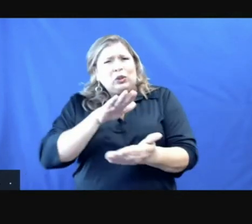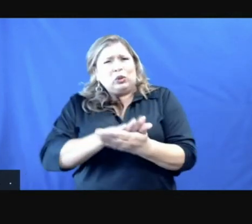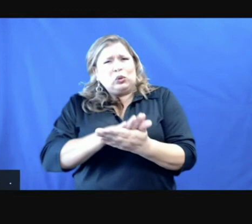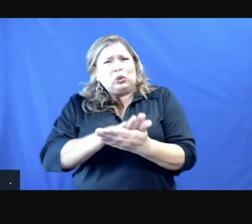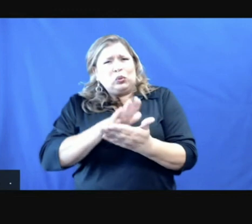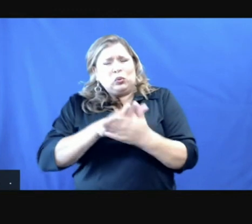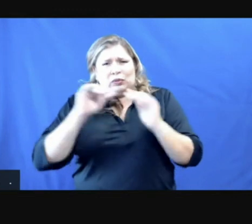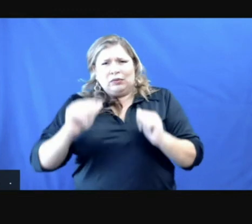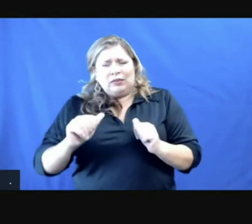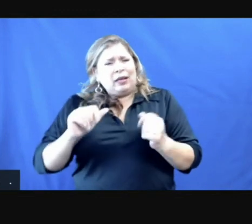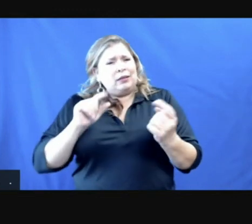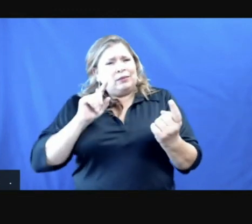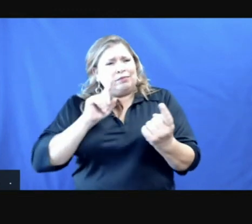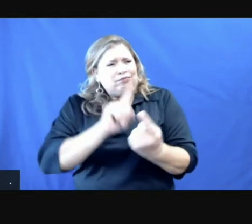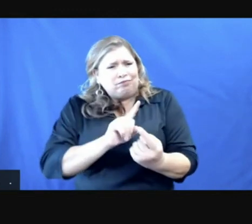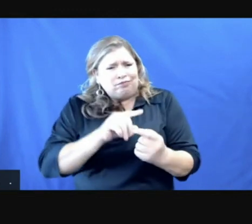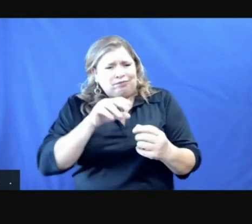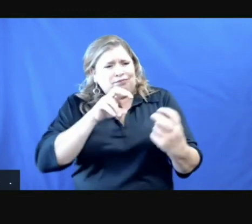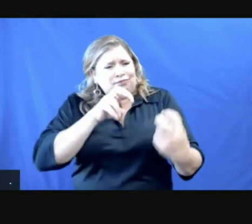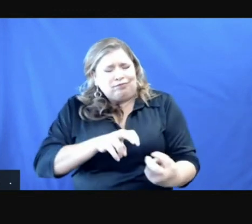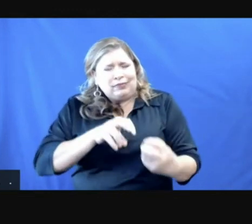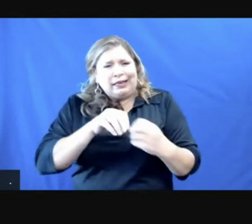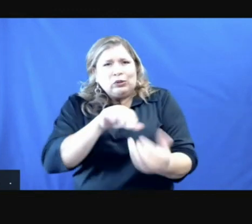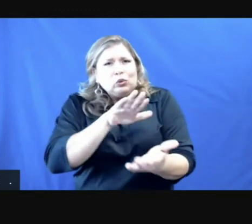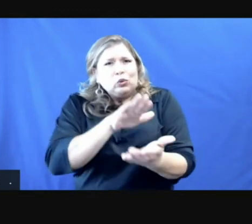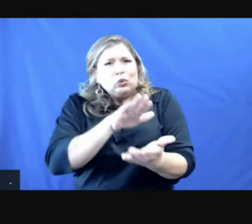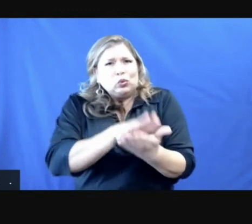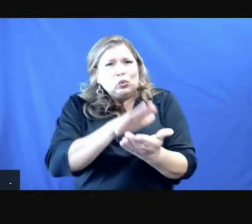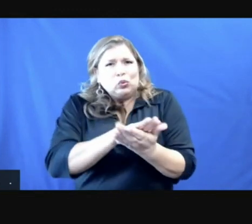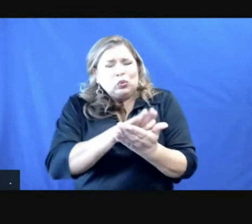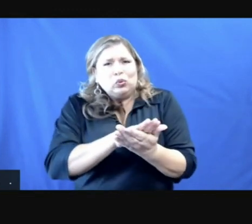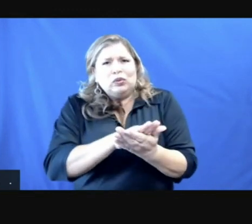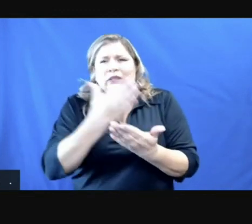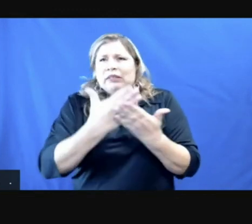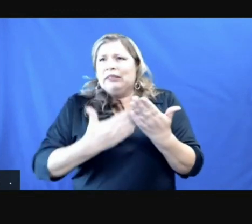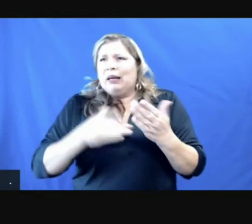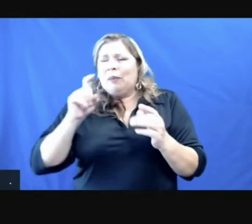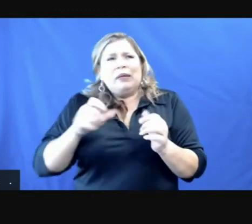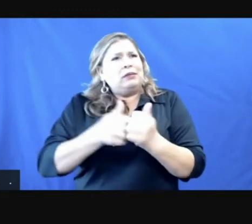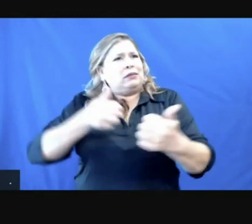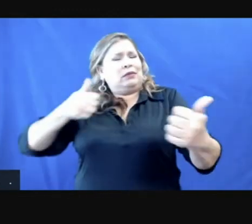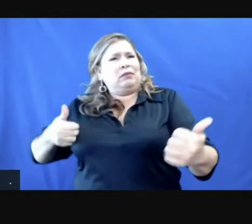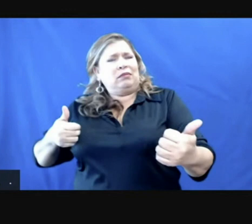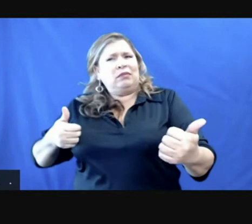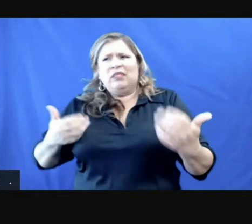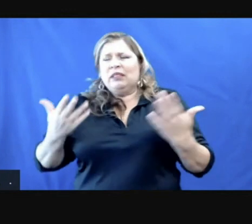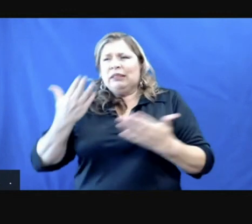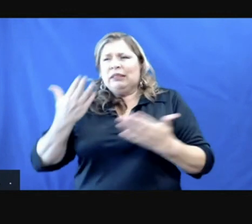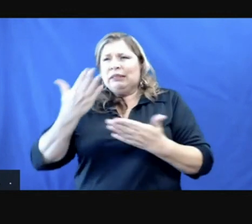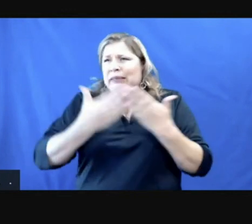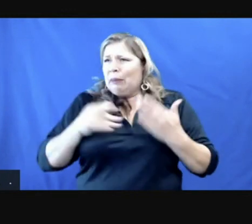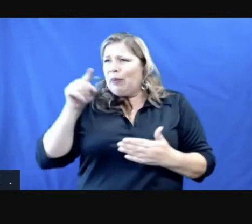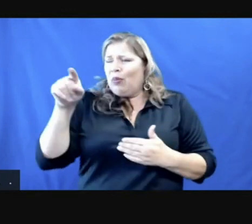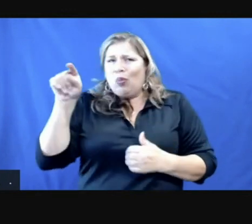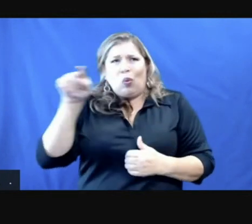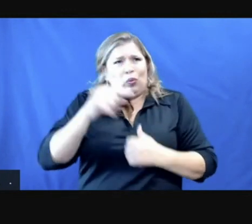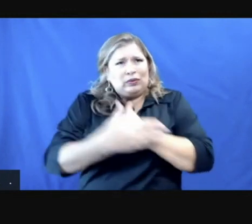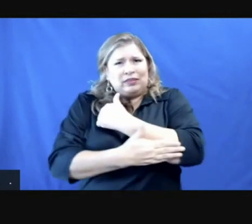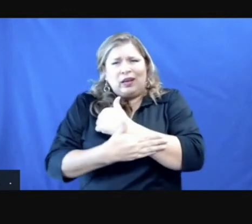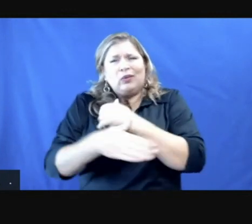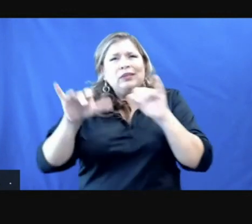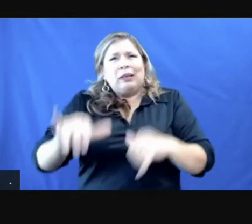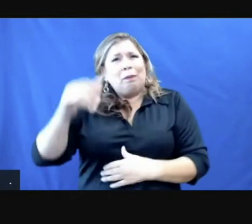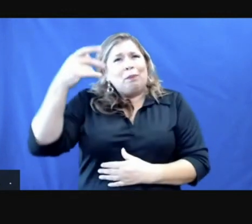though their counties are in the purple tier, and we also have this limited stay-at-home order? Will things change for